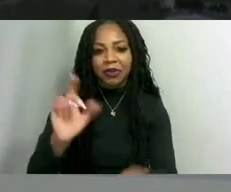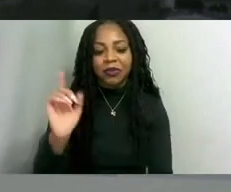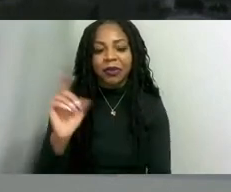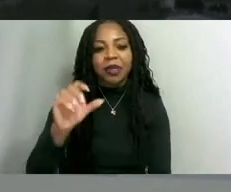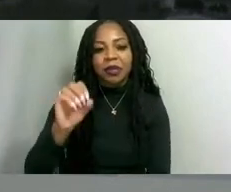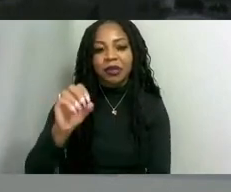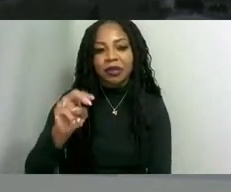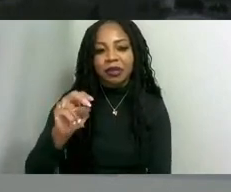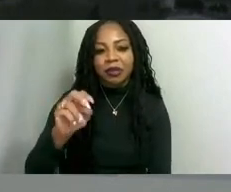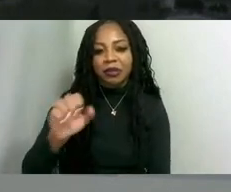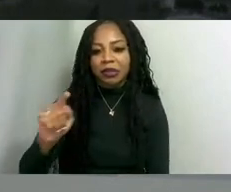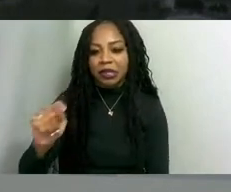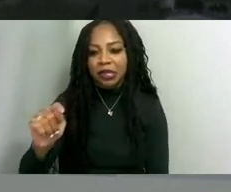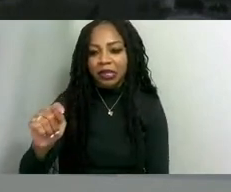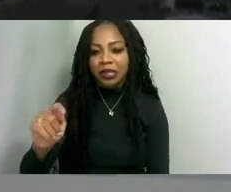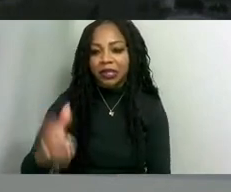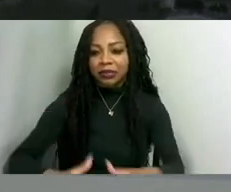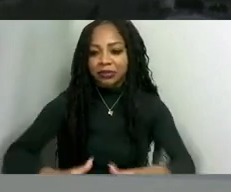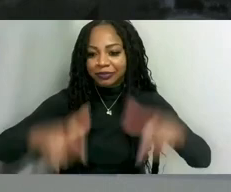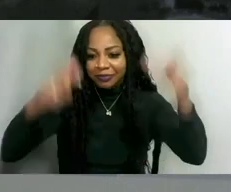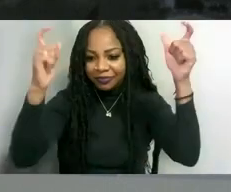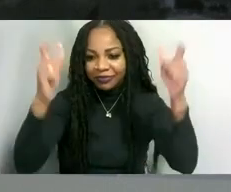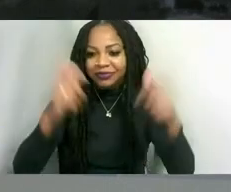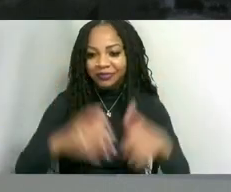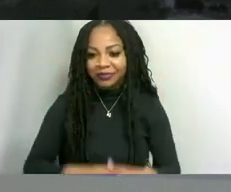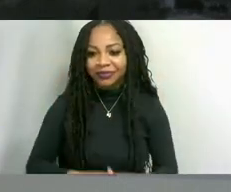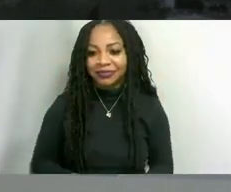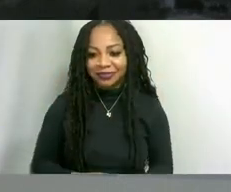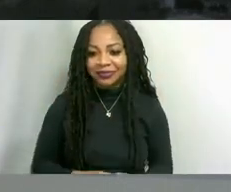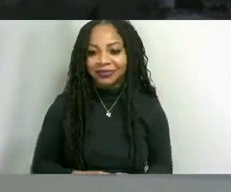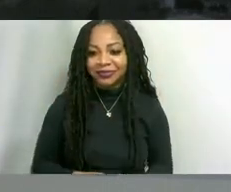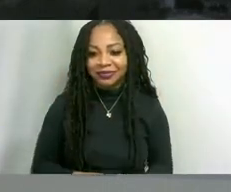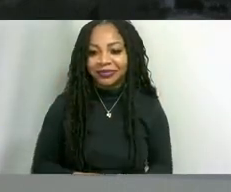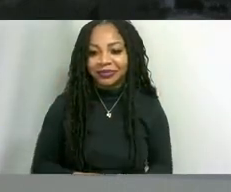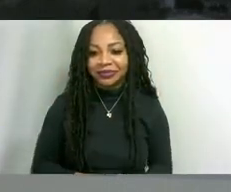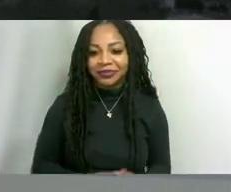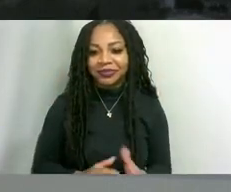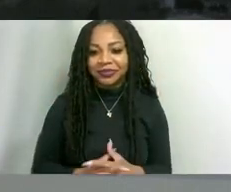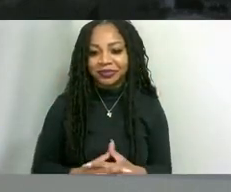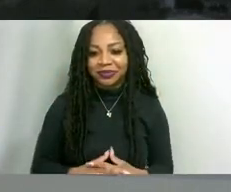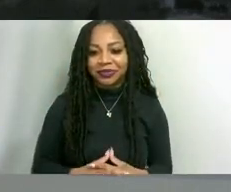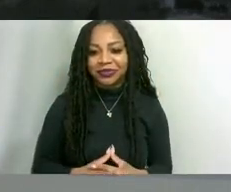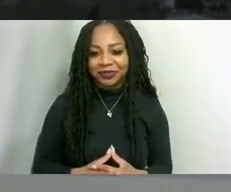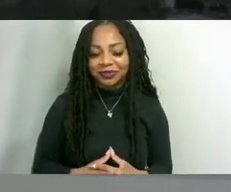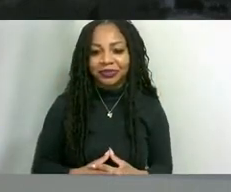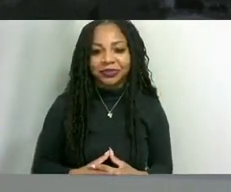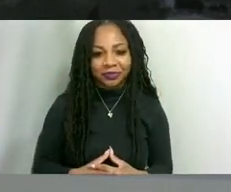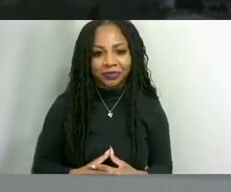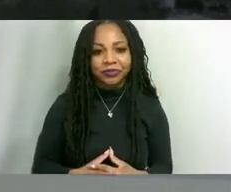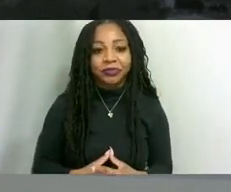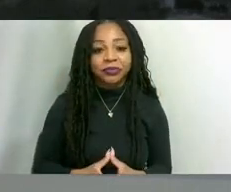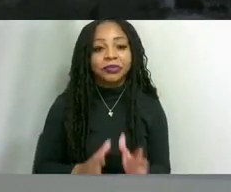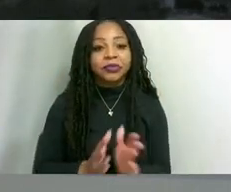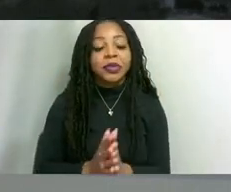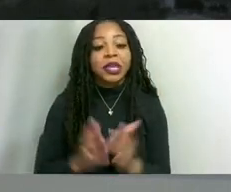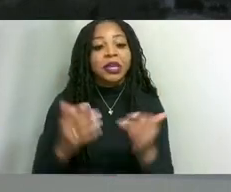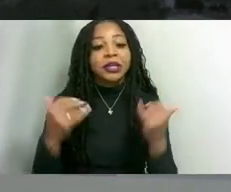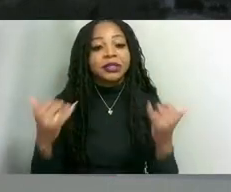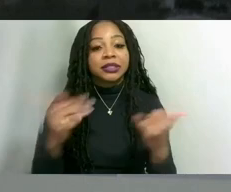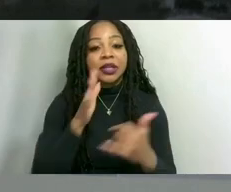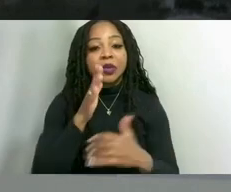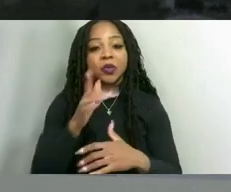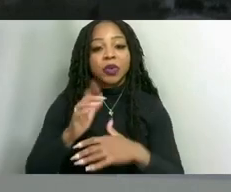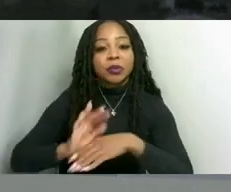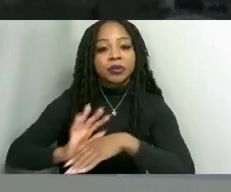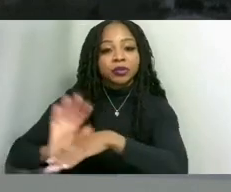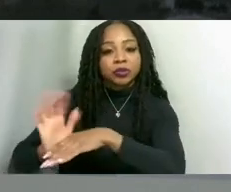seen Our People Will Be Healed and would like to see that film, it is being screened today from 2 to 4 in